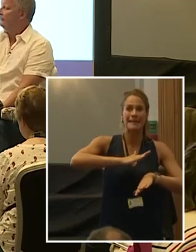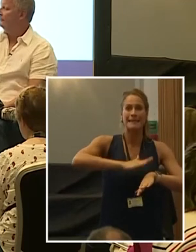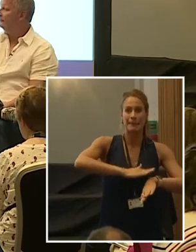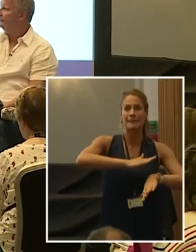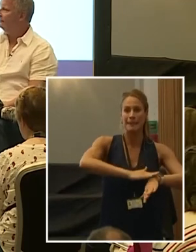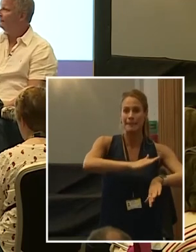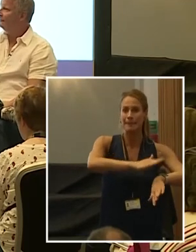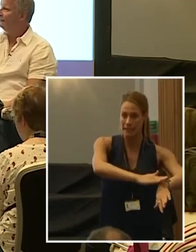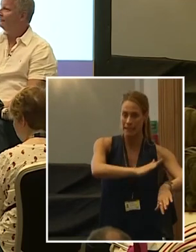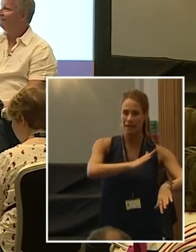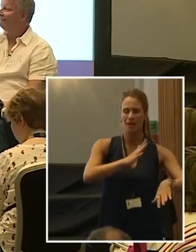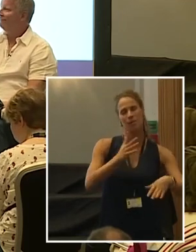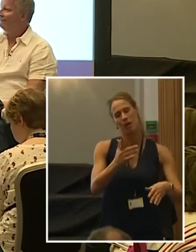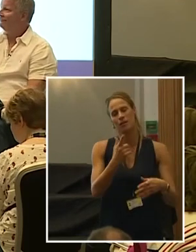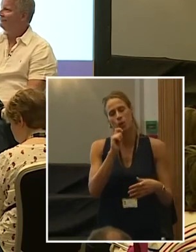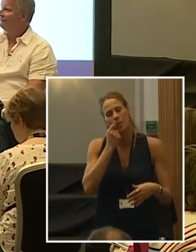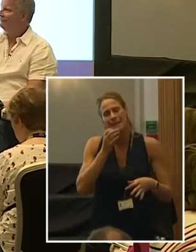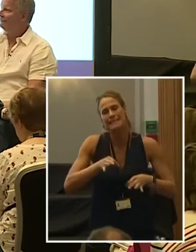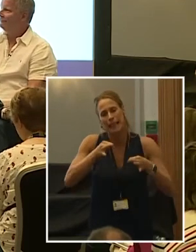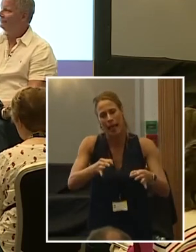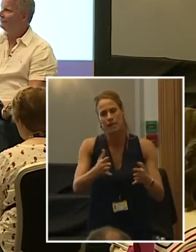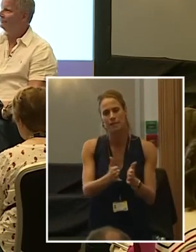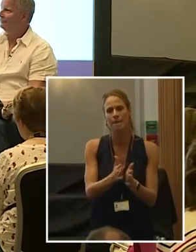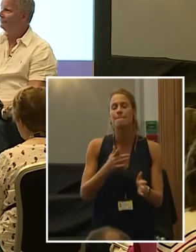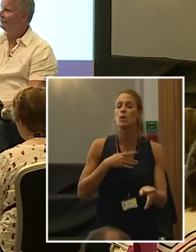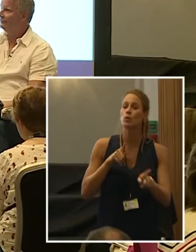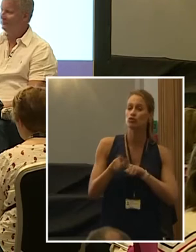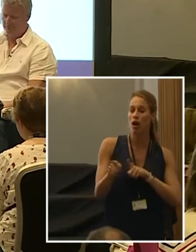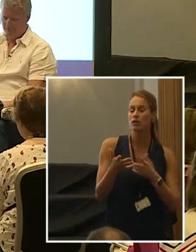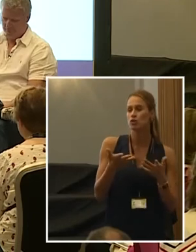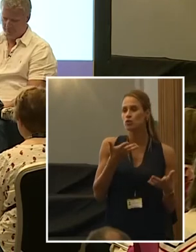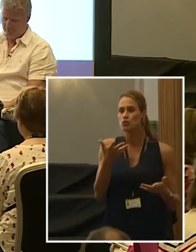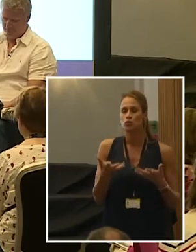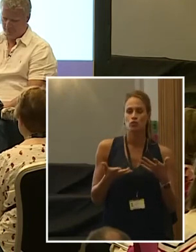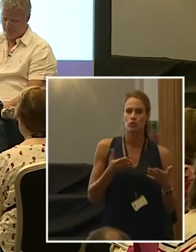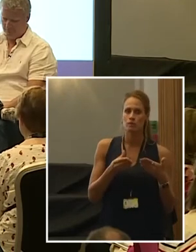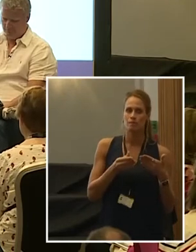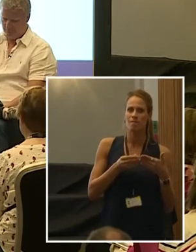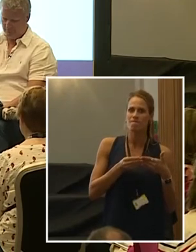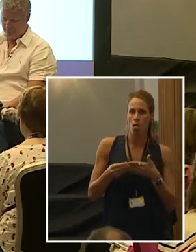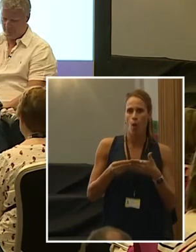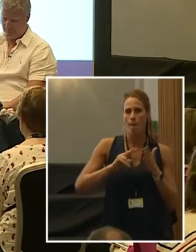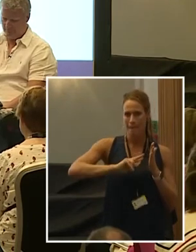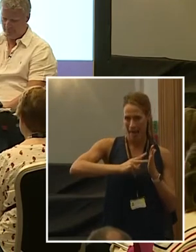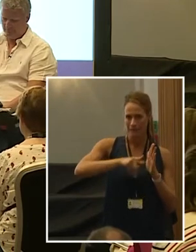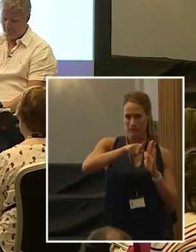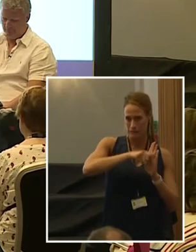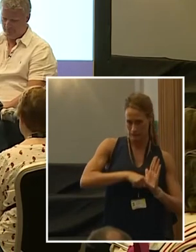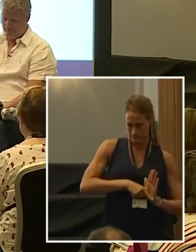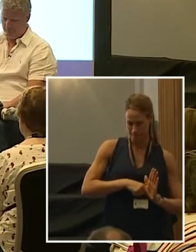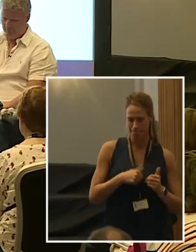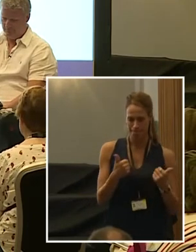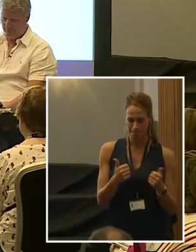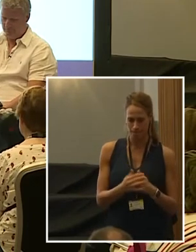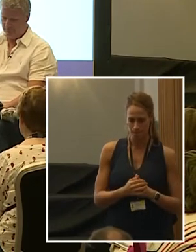course, there's always delays, but we try to stick to our plans. There's a